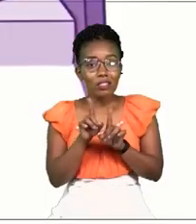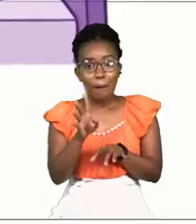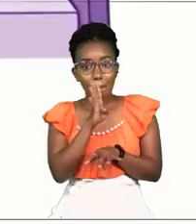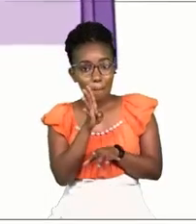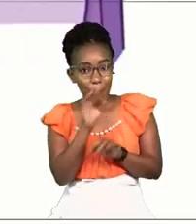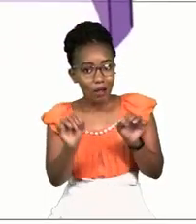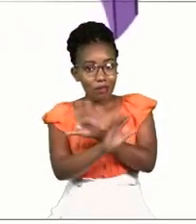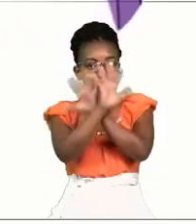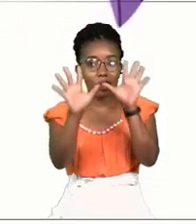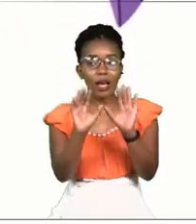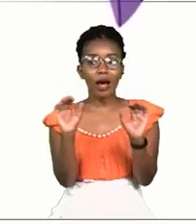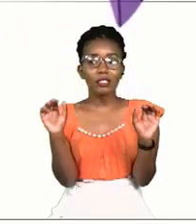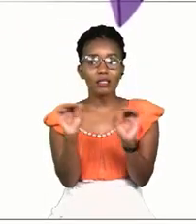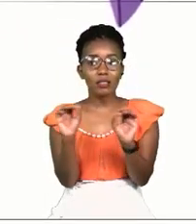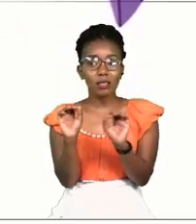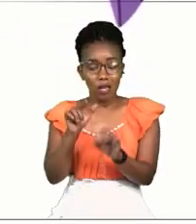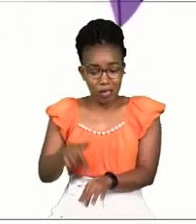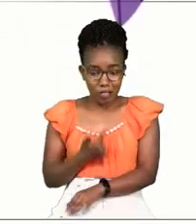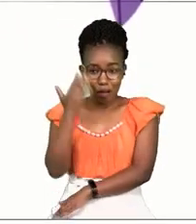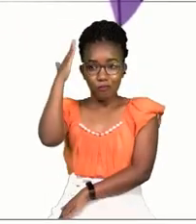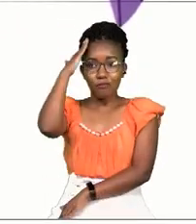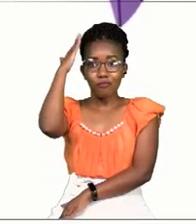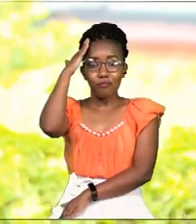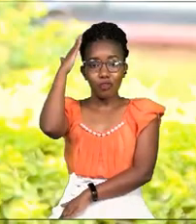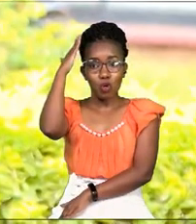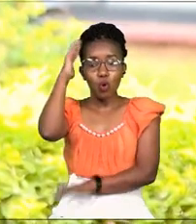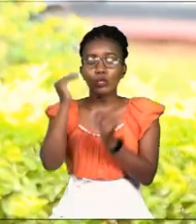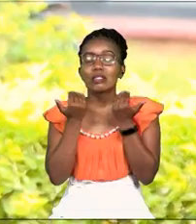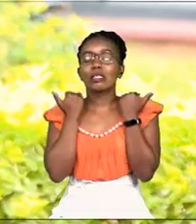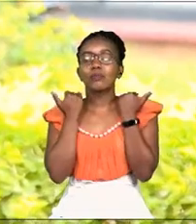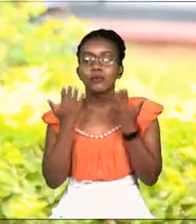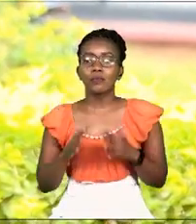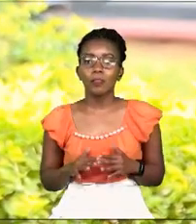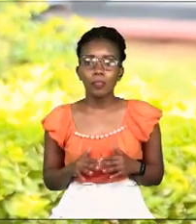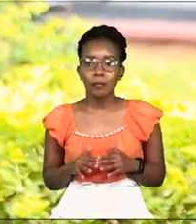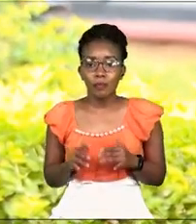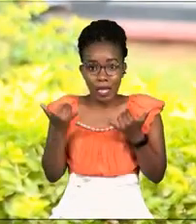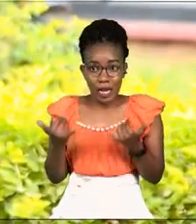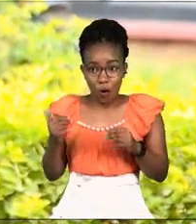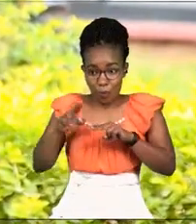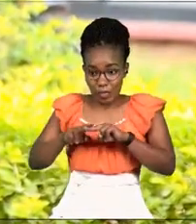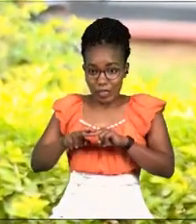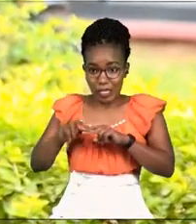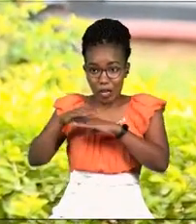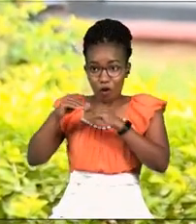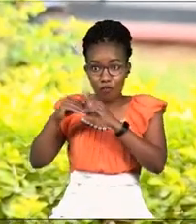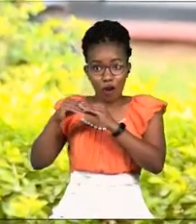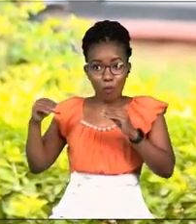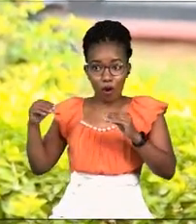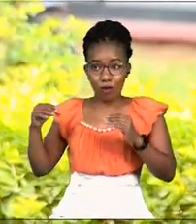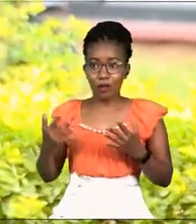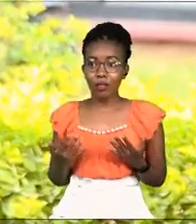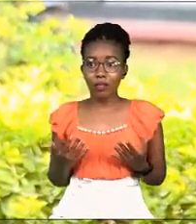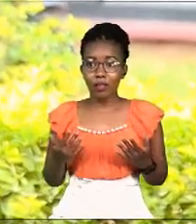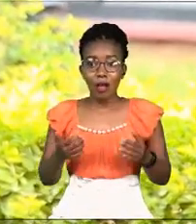him he's about to fall into deep sleep. You see, like how I'm seated in a comfortable chair. It can